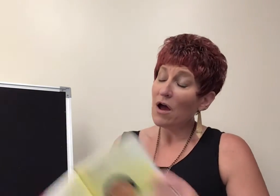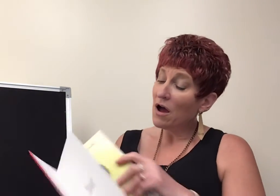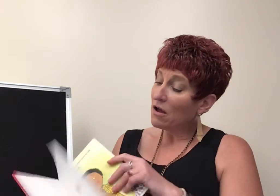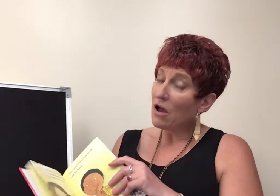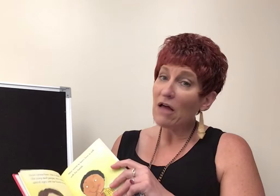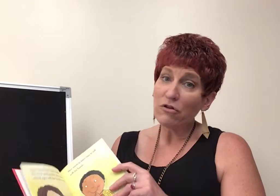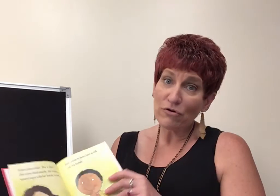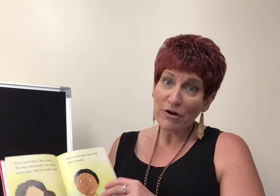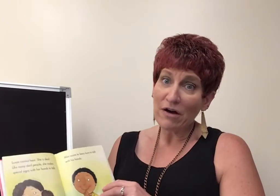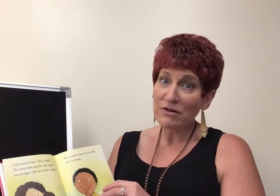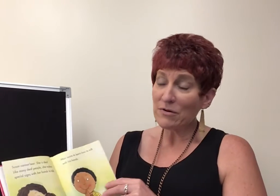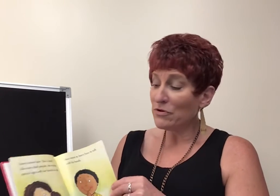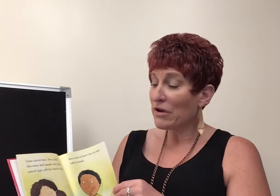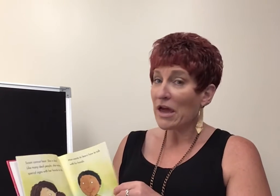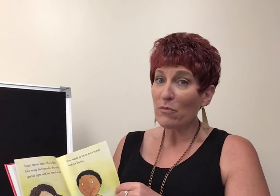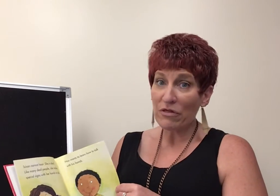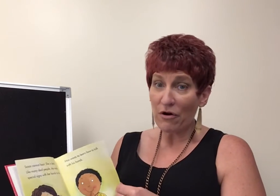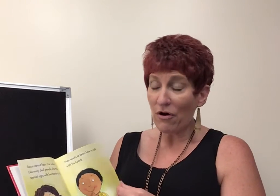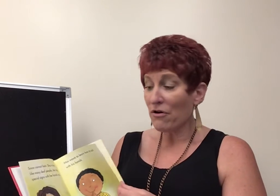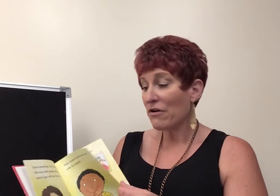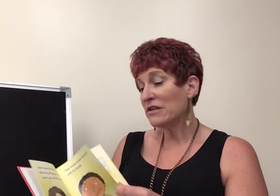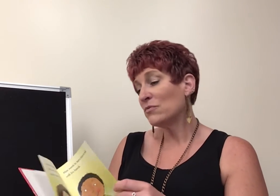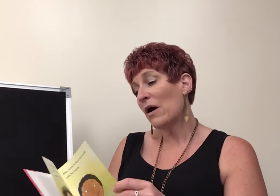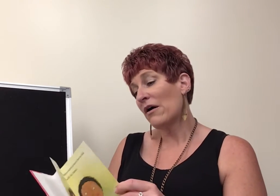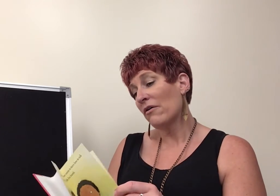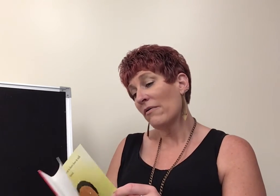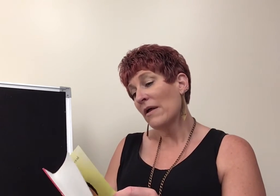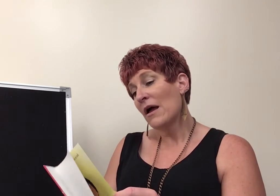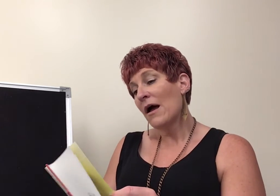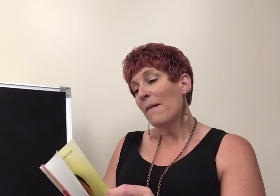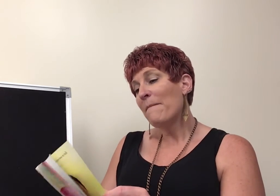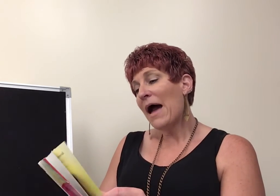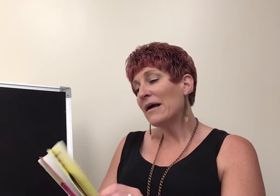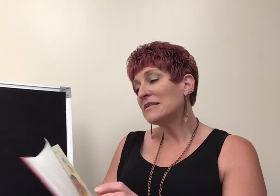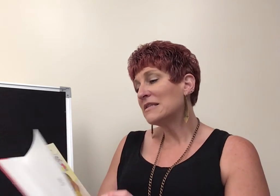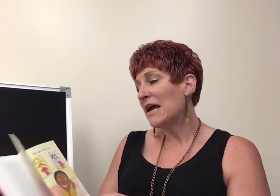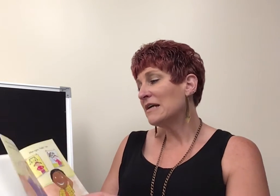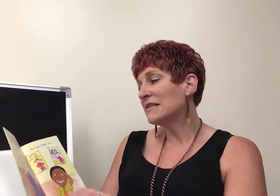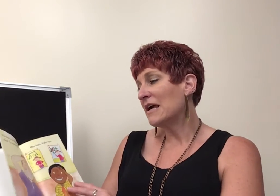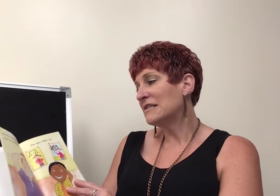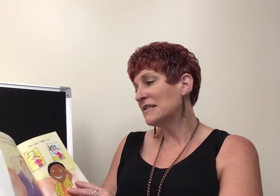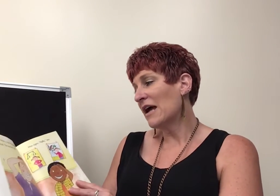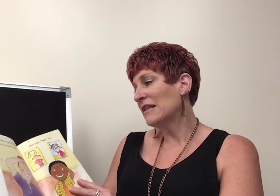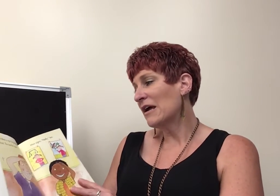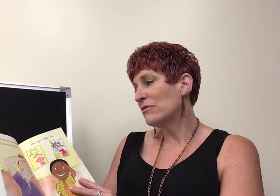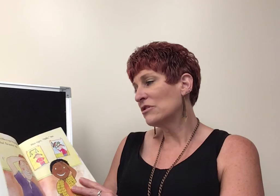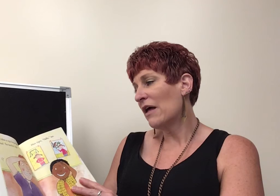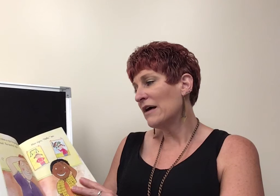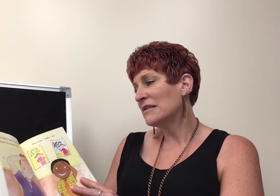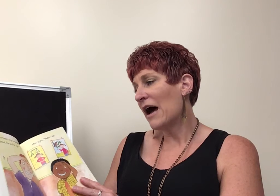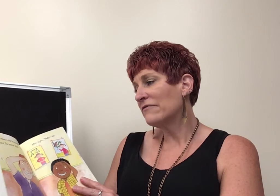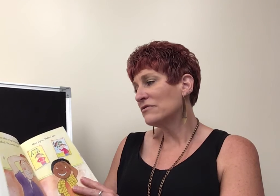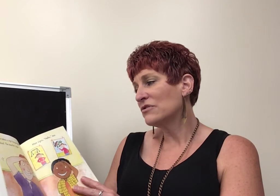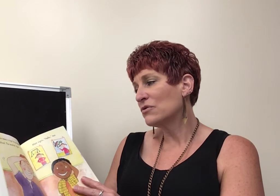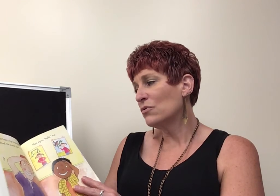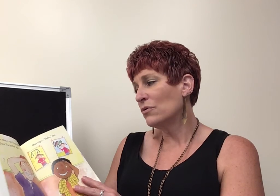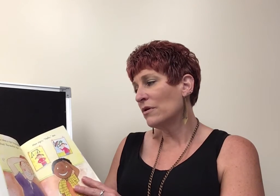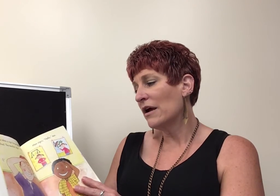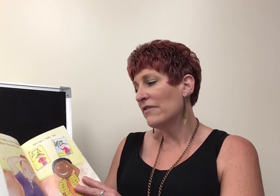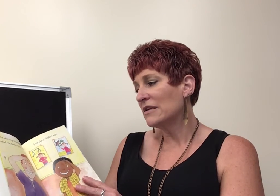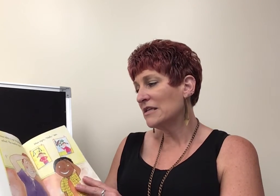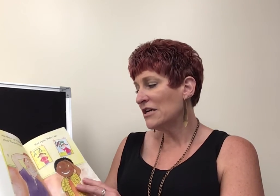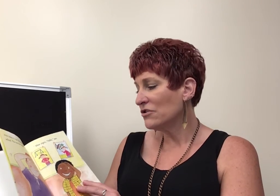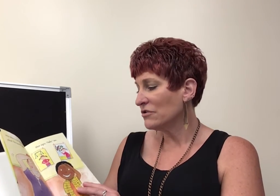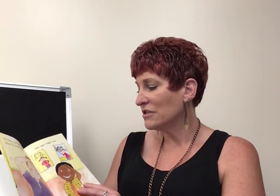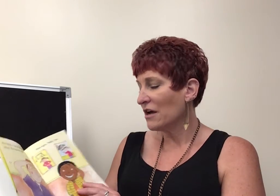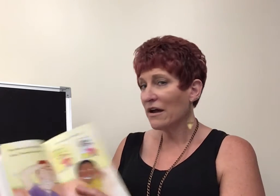to learn how to communicate with her as well. Max takes a sign language class after school,